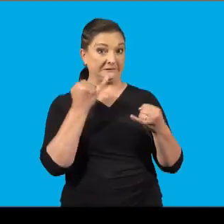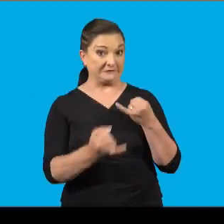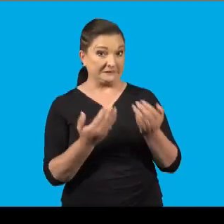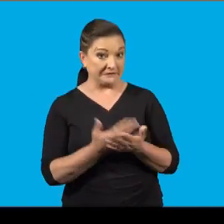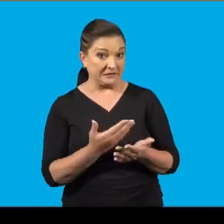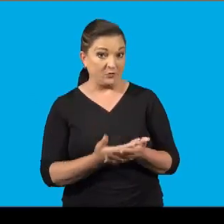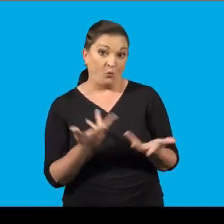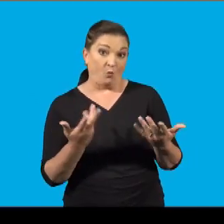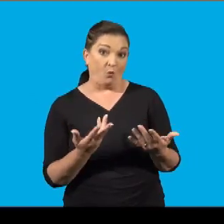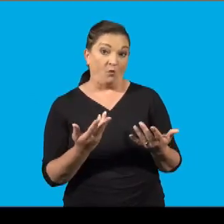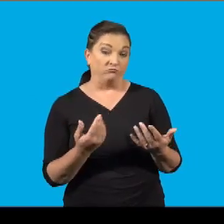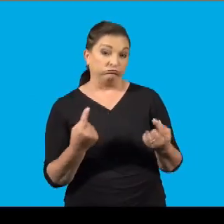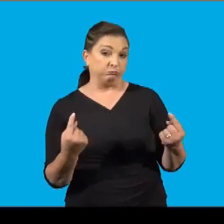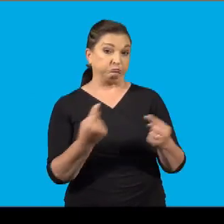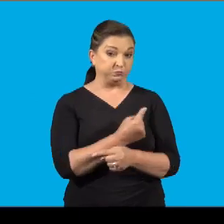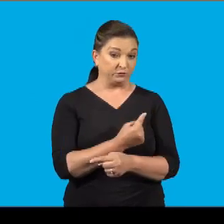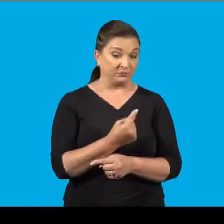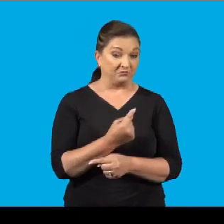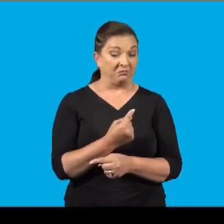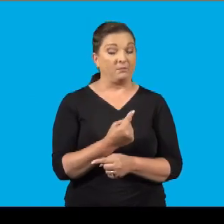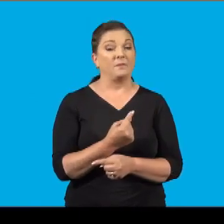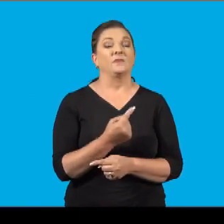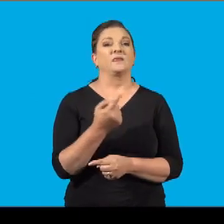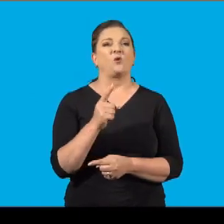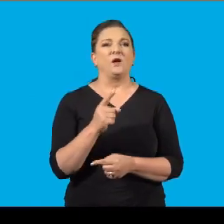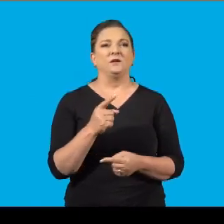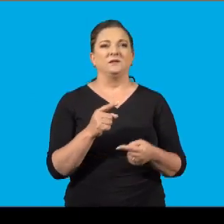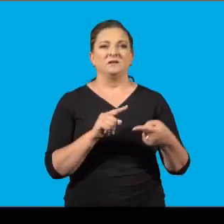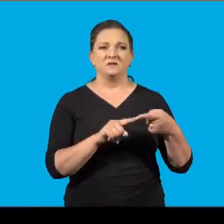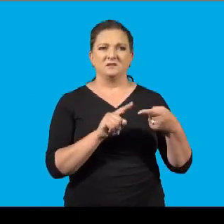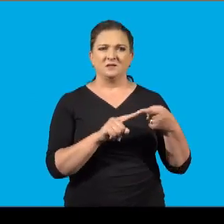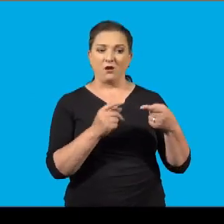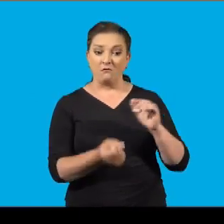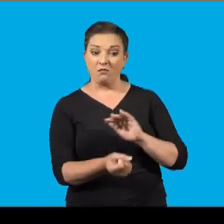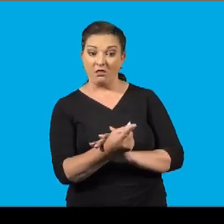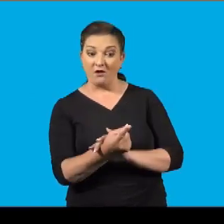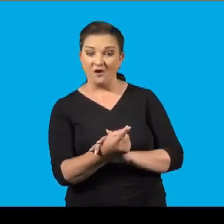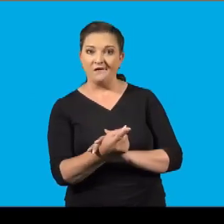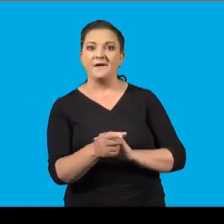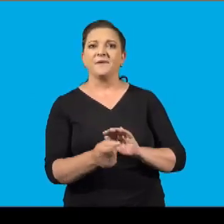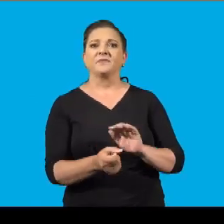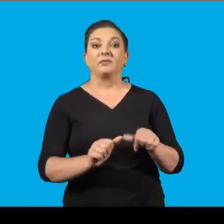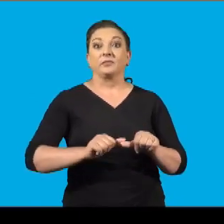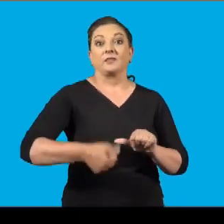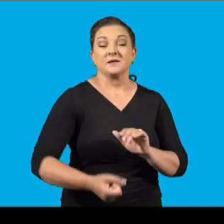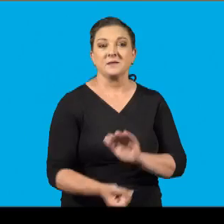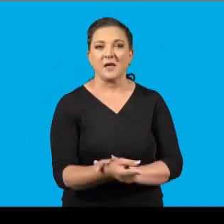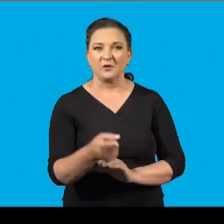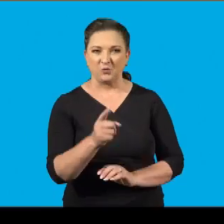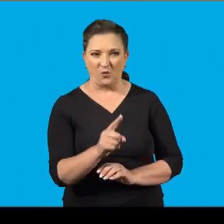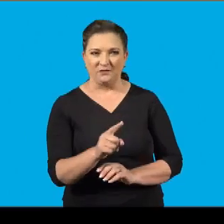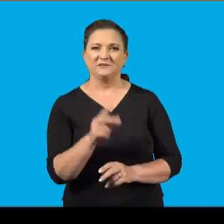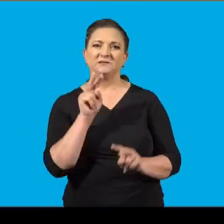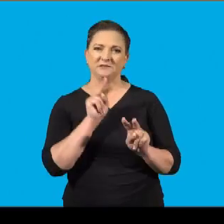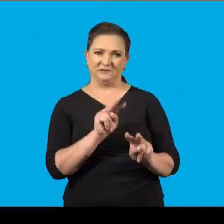common errors and misconceptions that we're going to try and address are seeing cause and effect of events, explaining